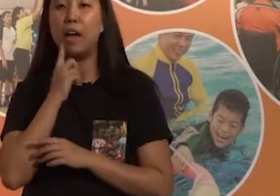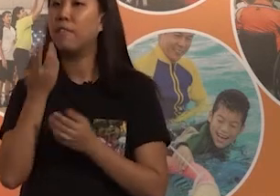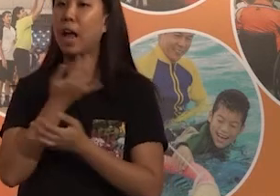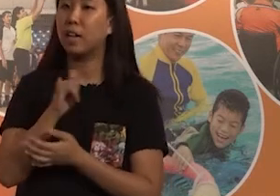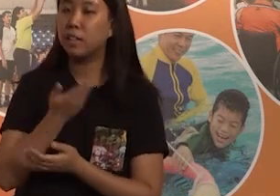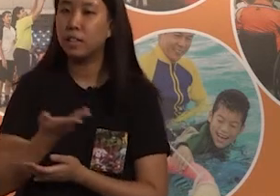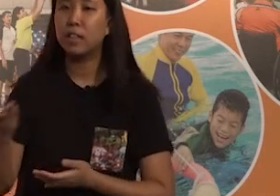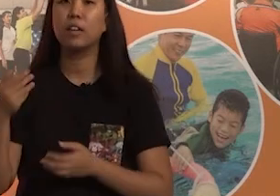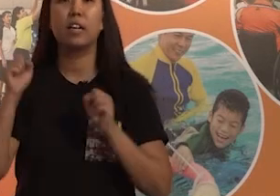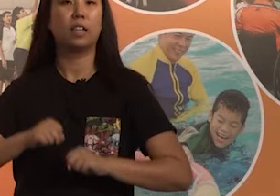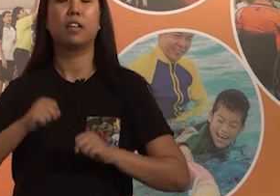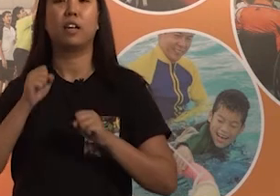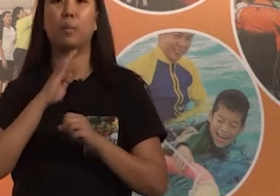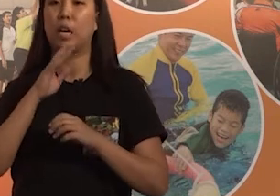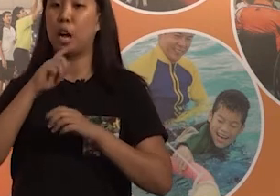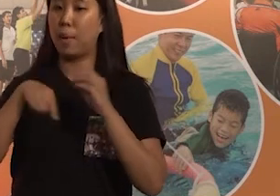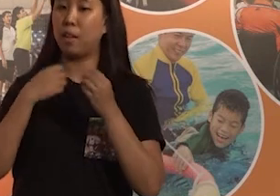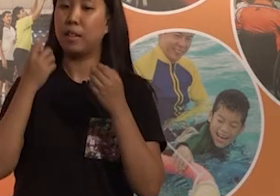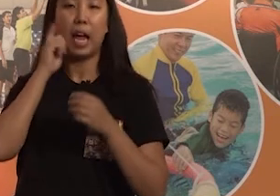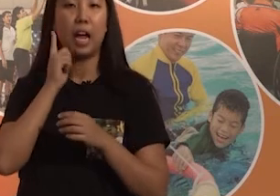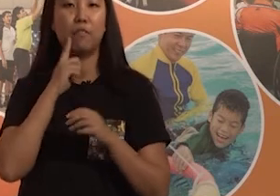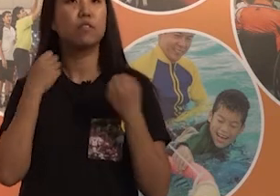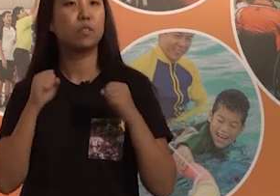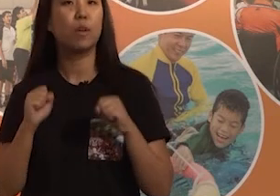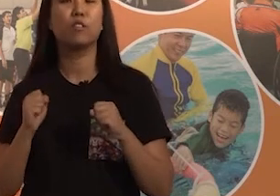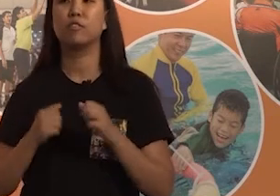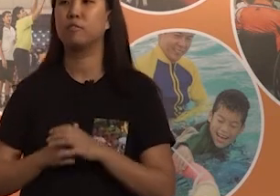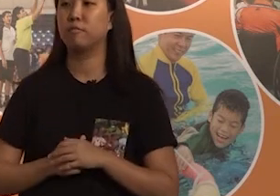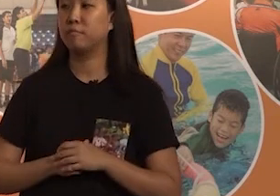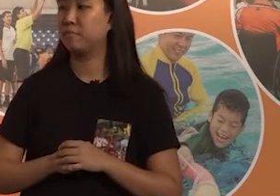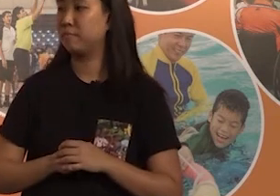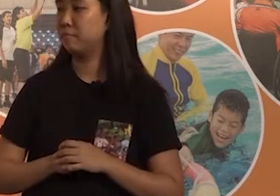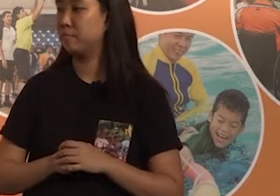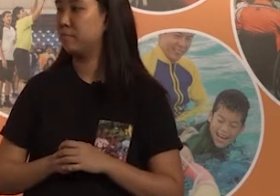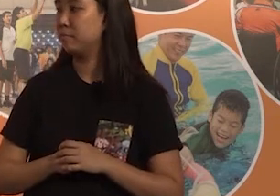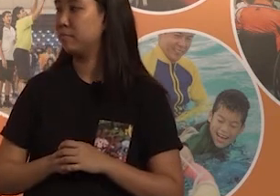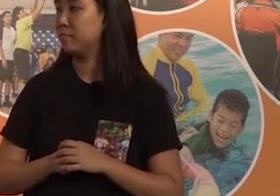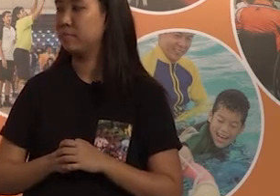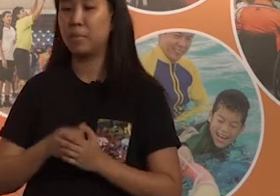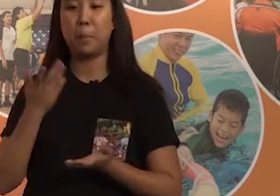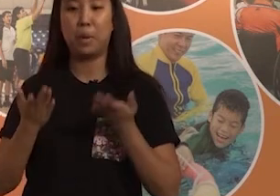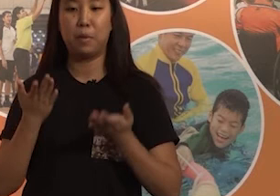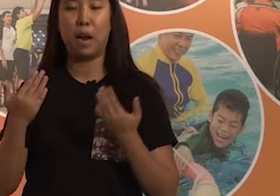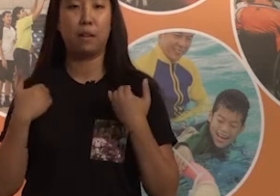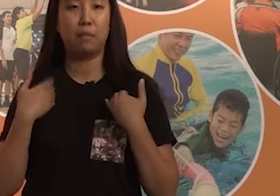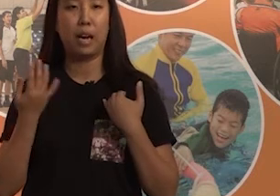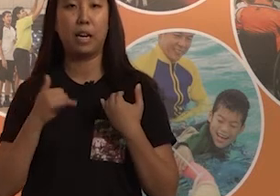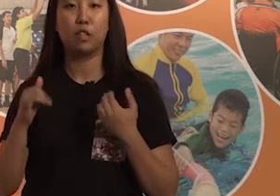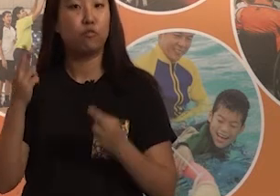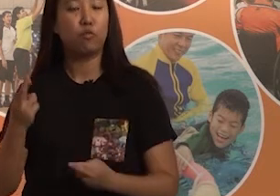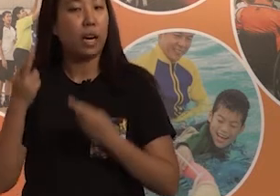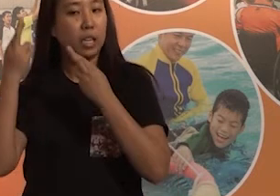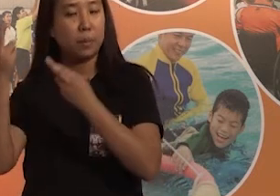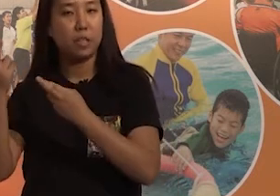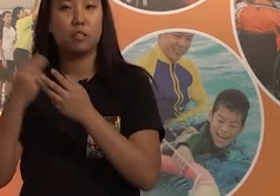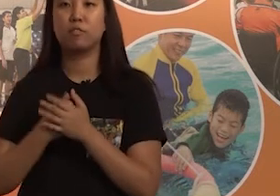anything, maybe about deaf sport, you know. Or maybe if you have like any